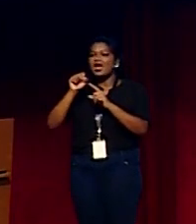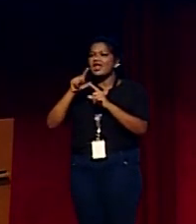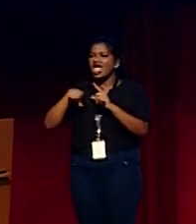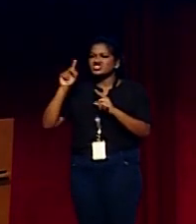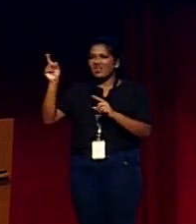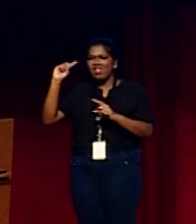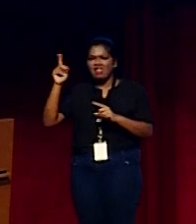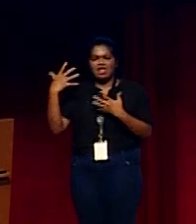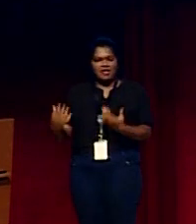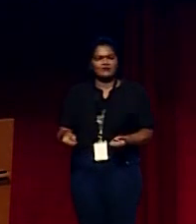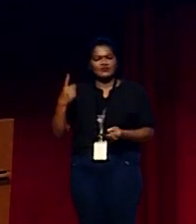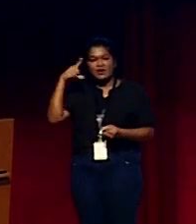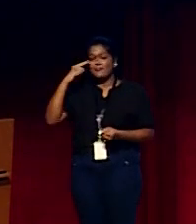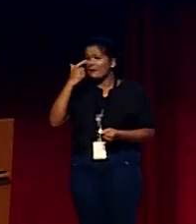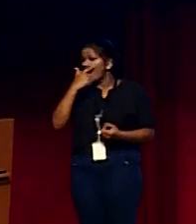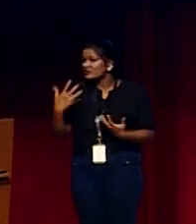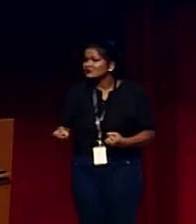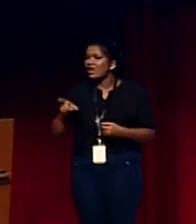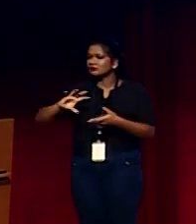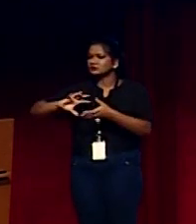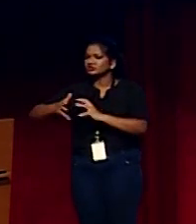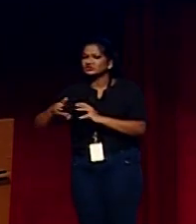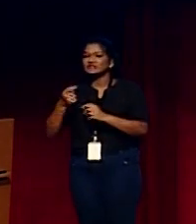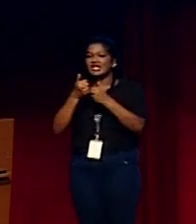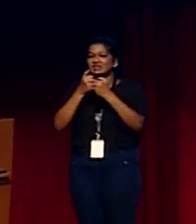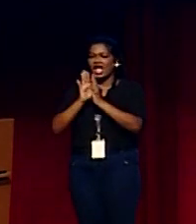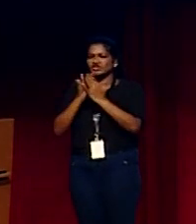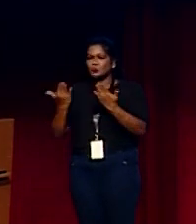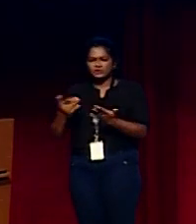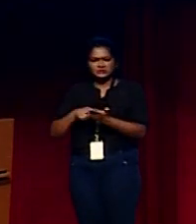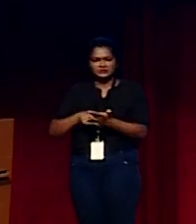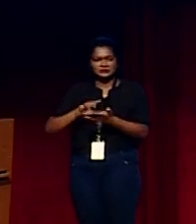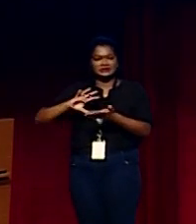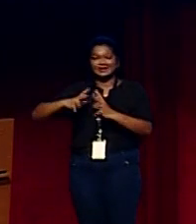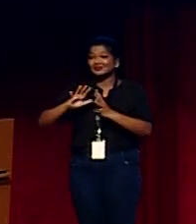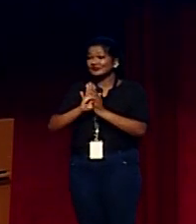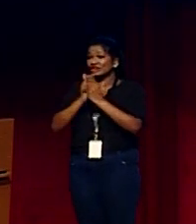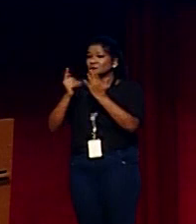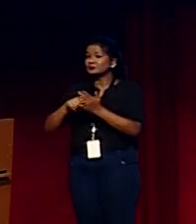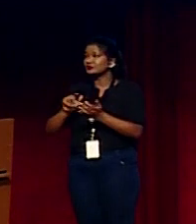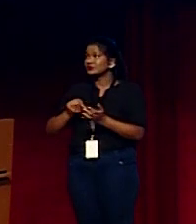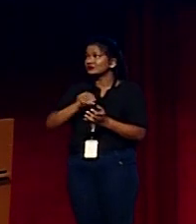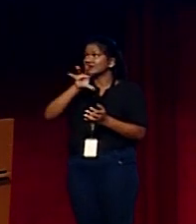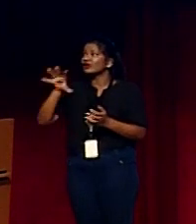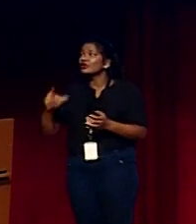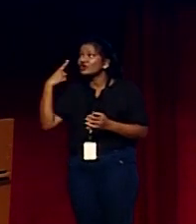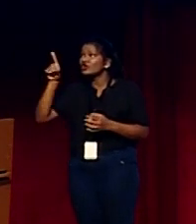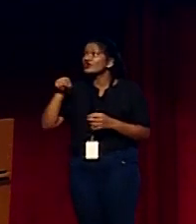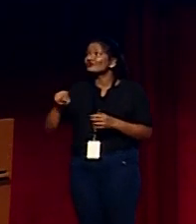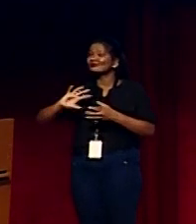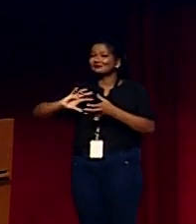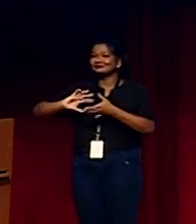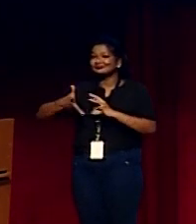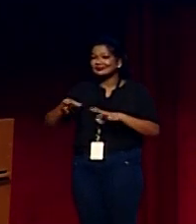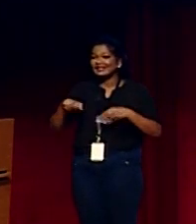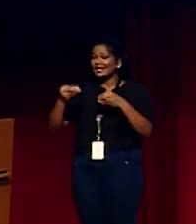of the Blind, where you generate textbooks, translate the textbooks into pretext, and then generate